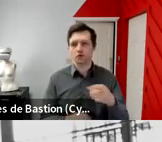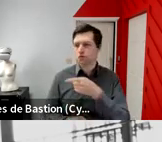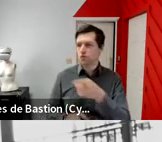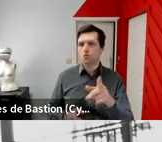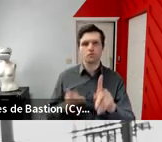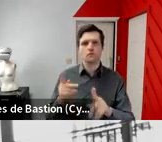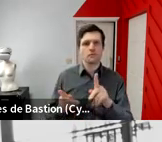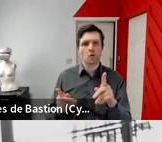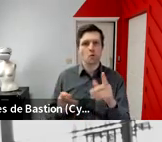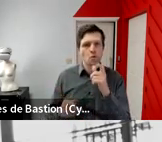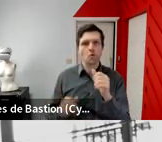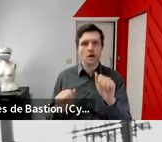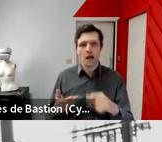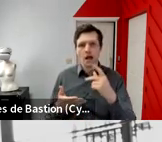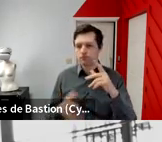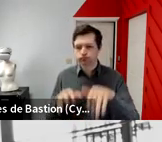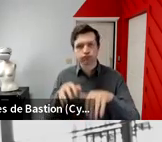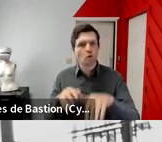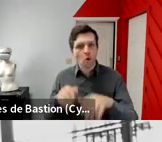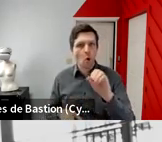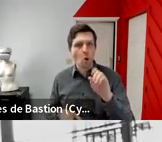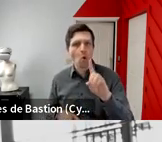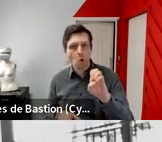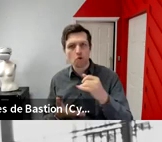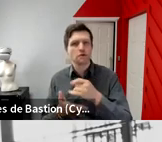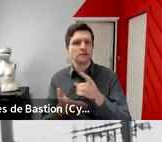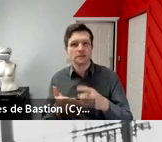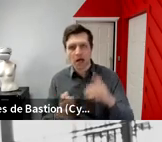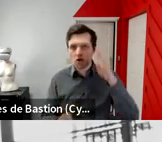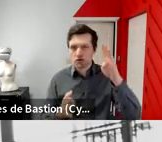personal research on people with disabilities who are developers